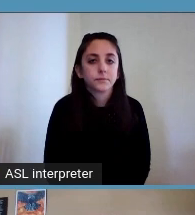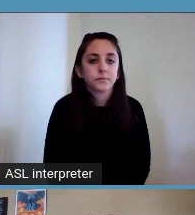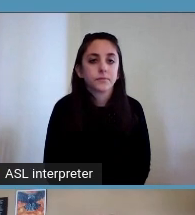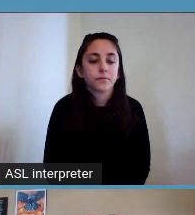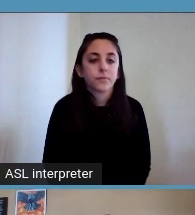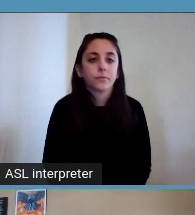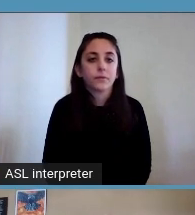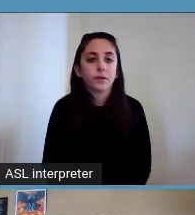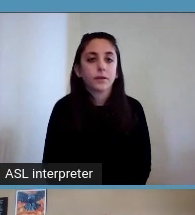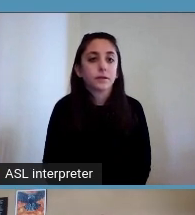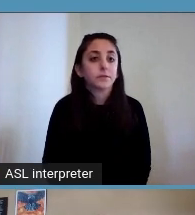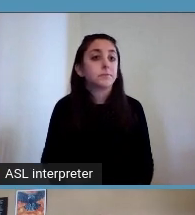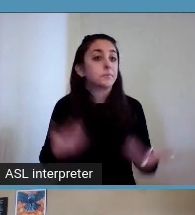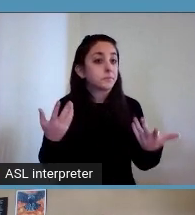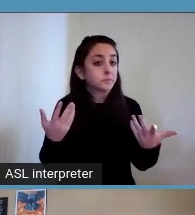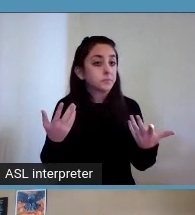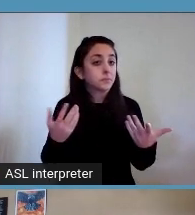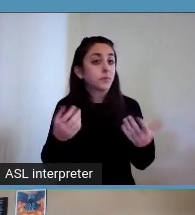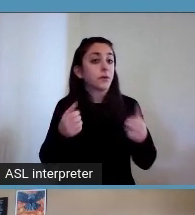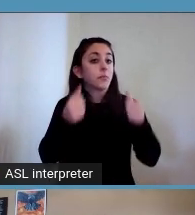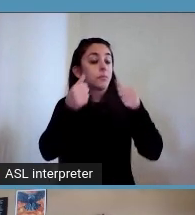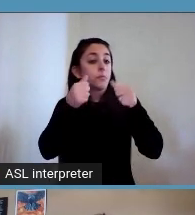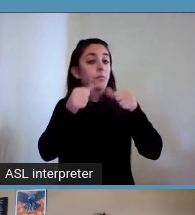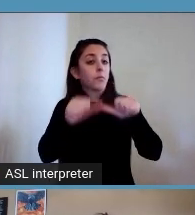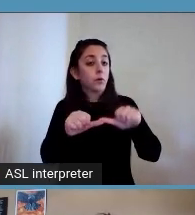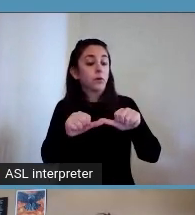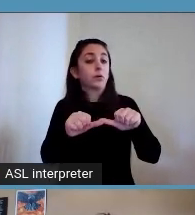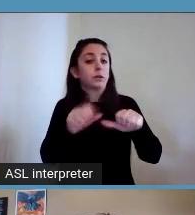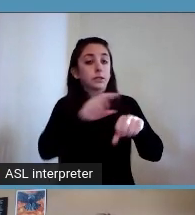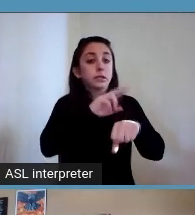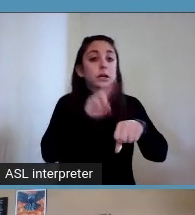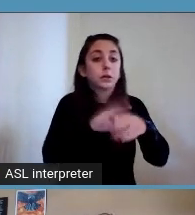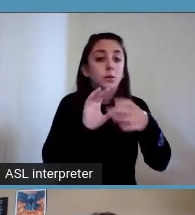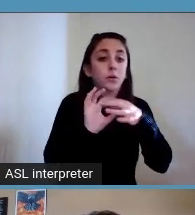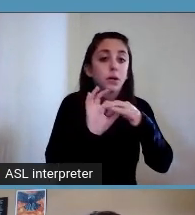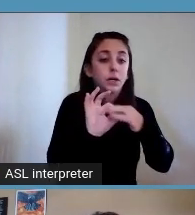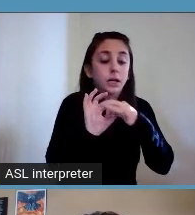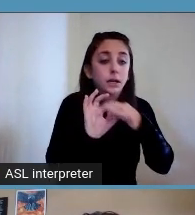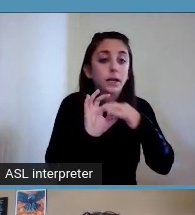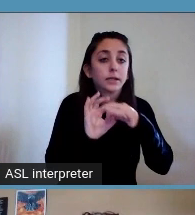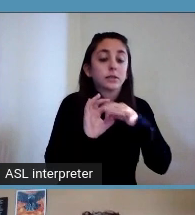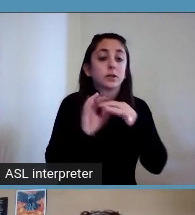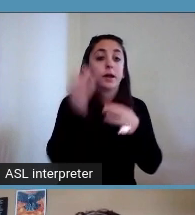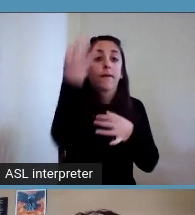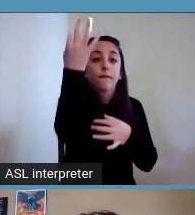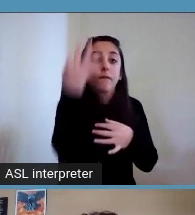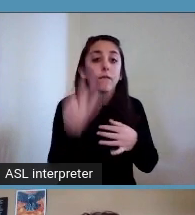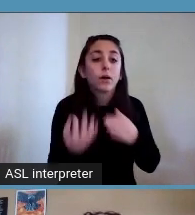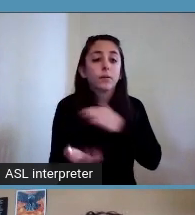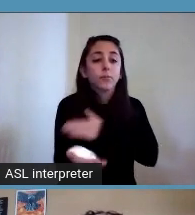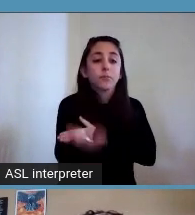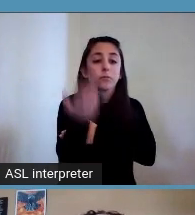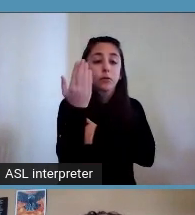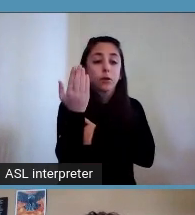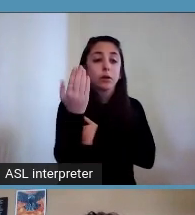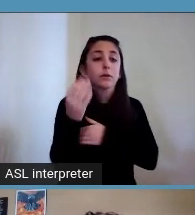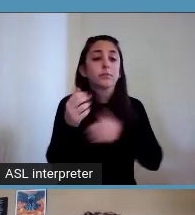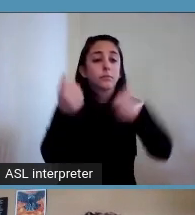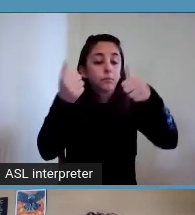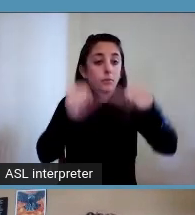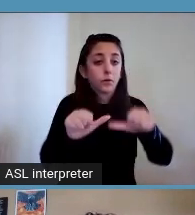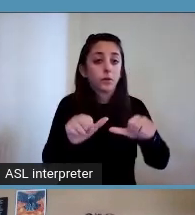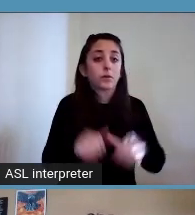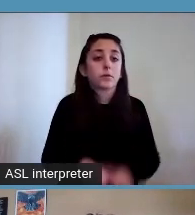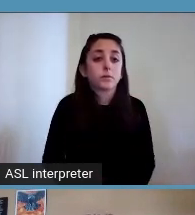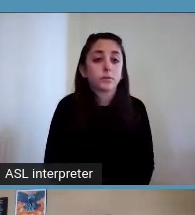So just like I post my Natural Connections column every Friday morning, each of us naturalists writes a